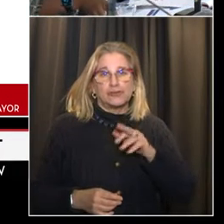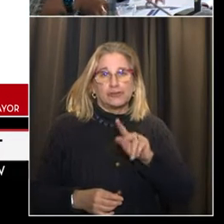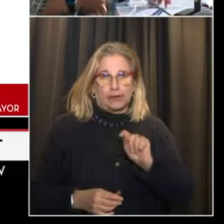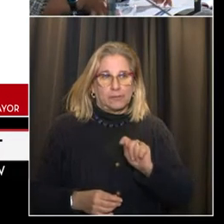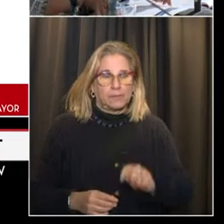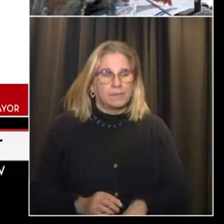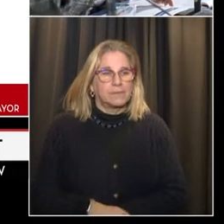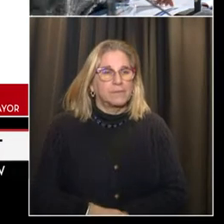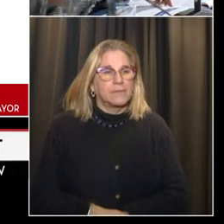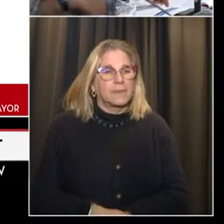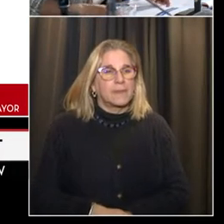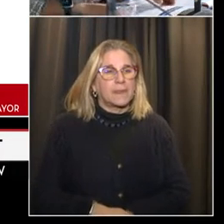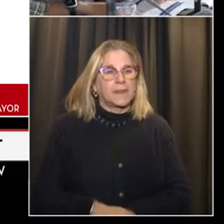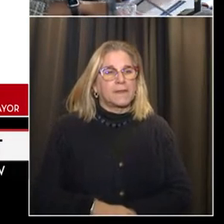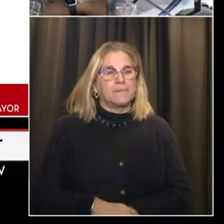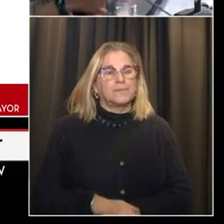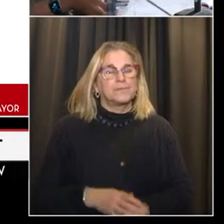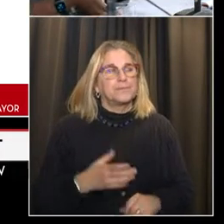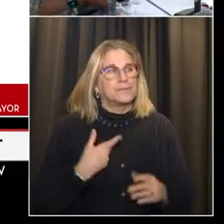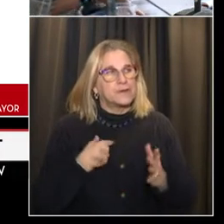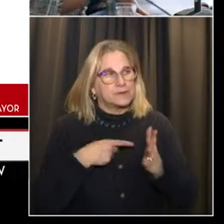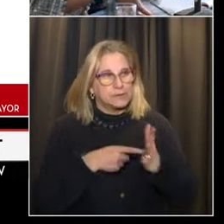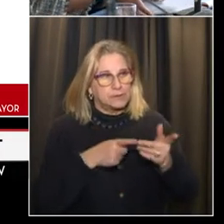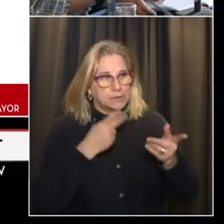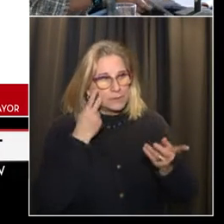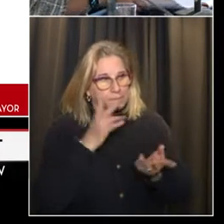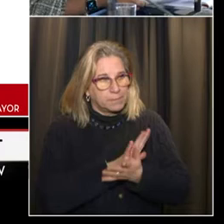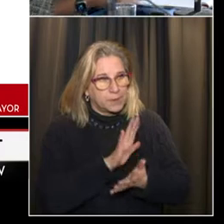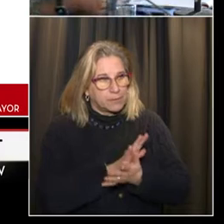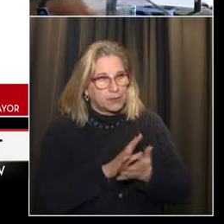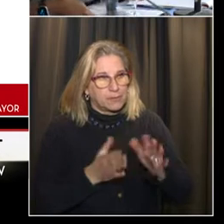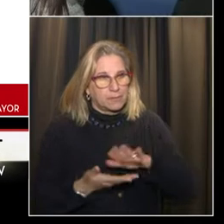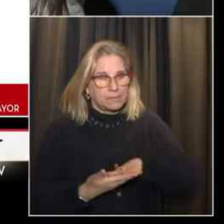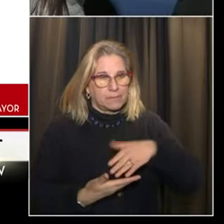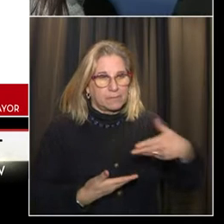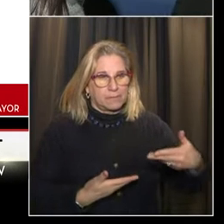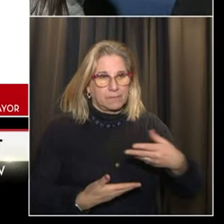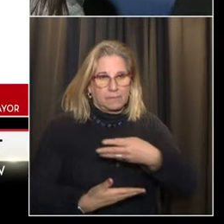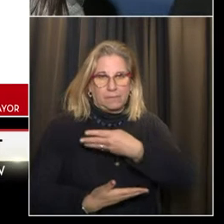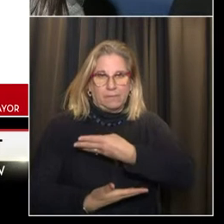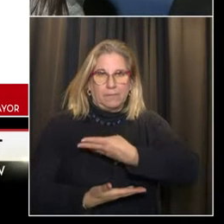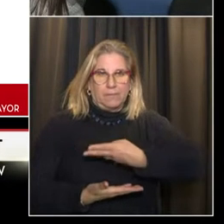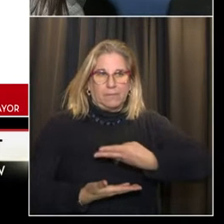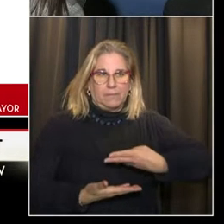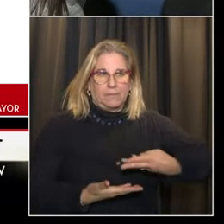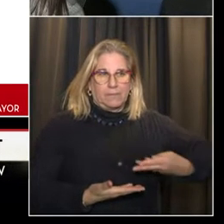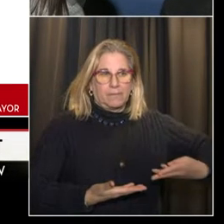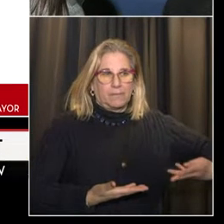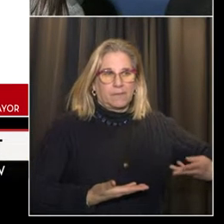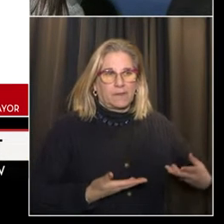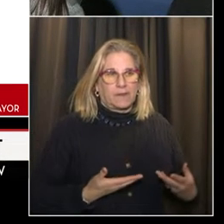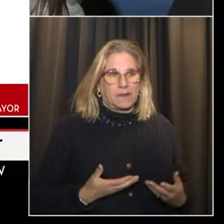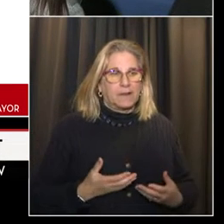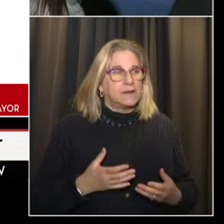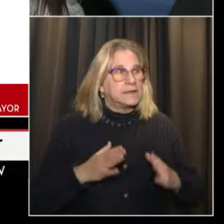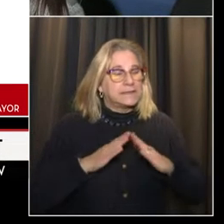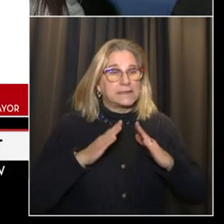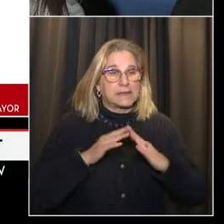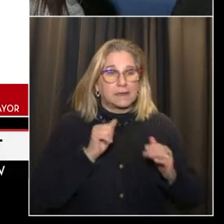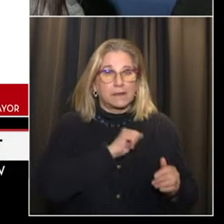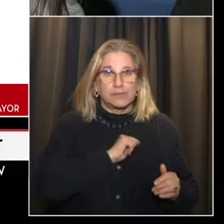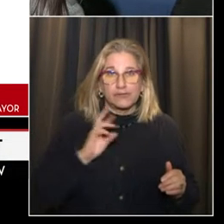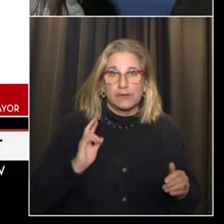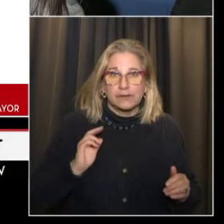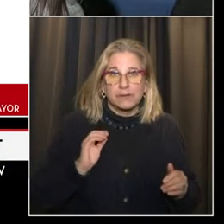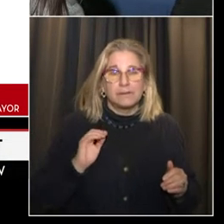of paper. And I'll turn to the CA. Good morning. I apologize for how small this looks. It's probably small printed out. So as the deputy mayor said,